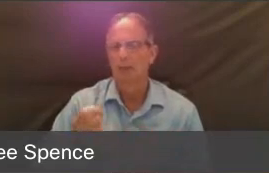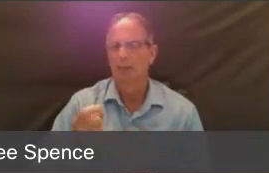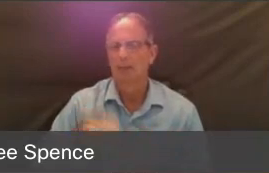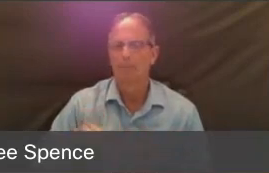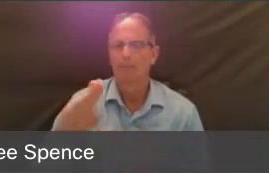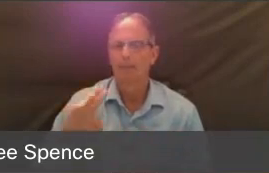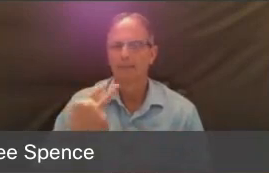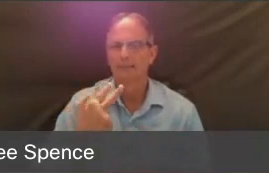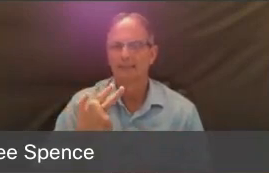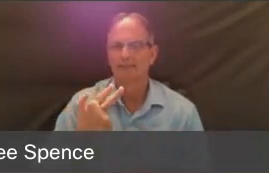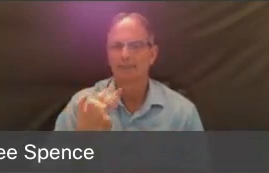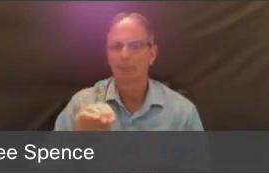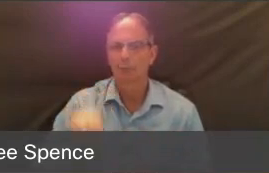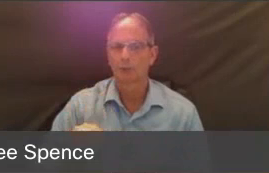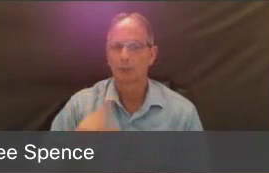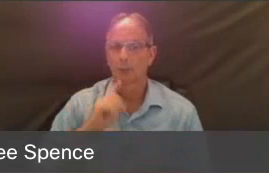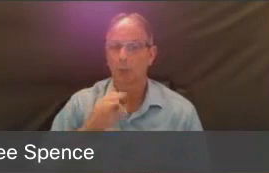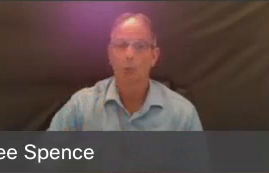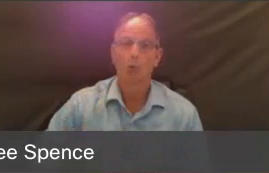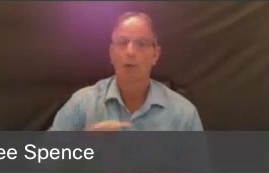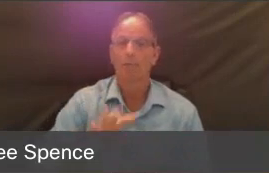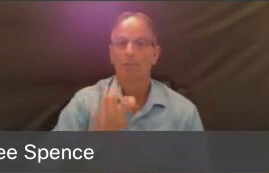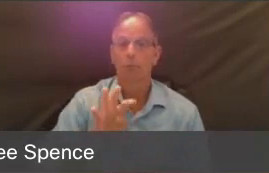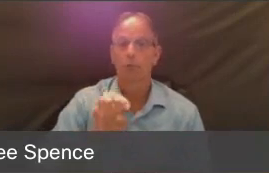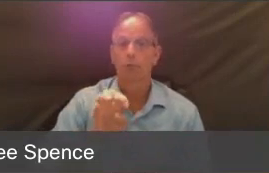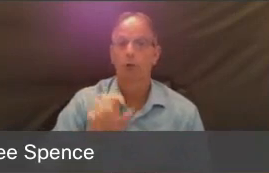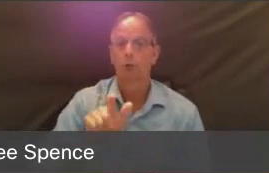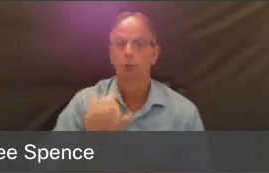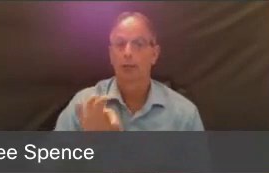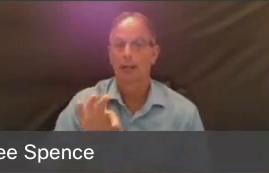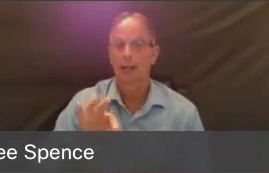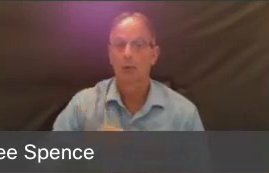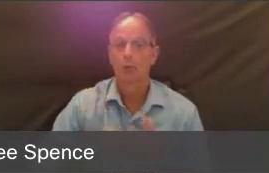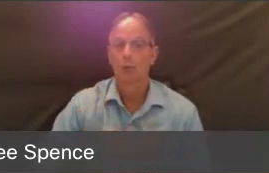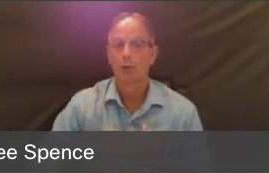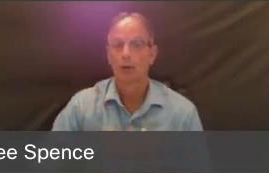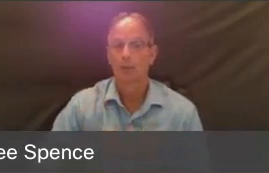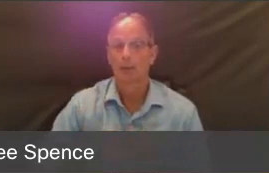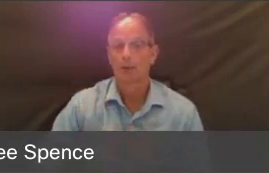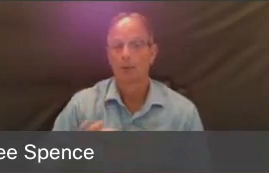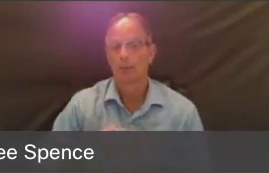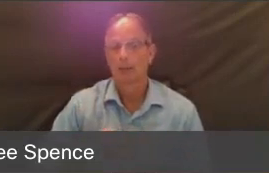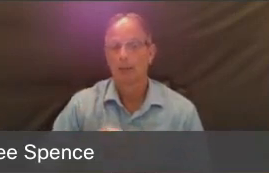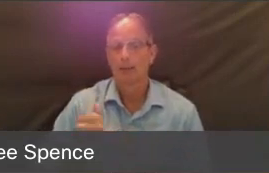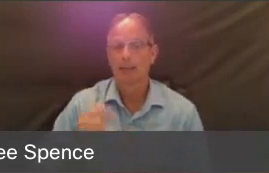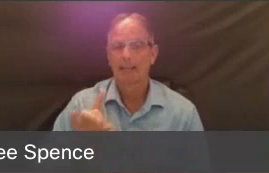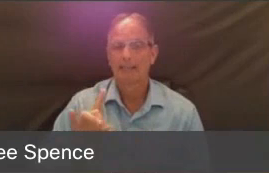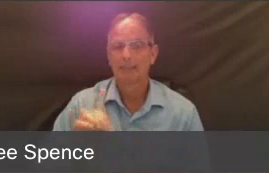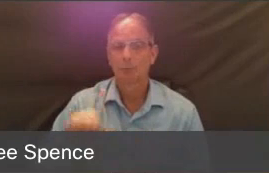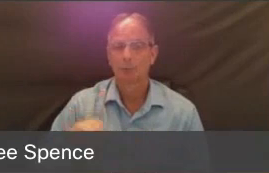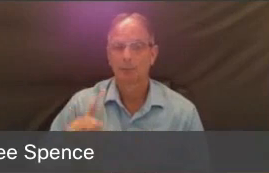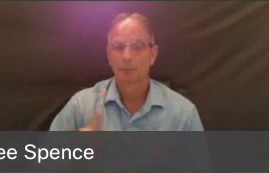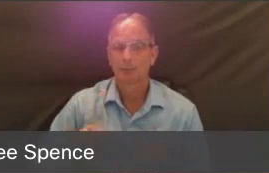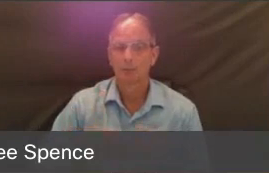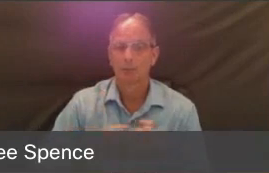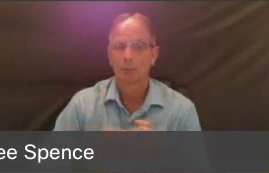7%. So overall, the 429 represent about 18% of people supported